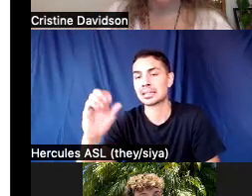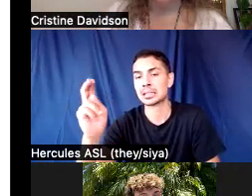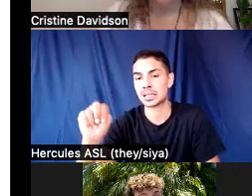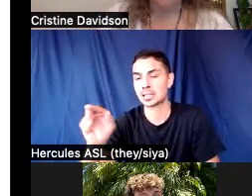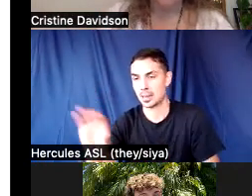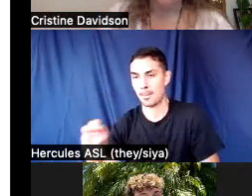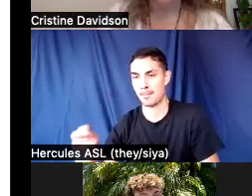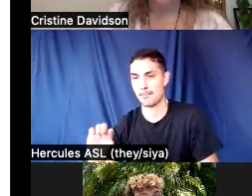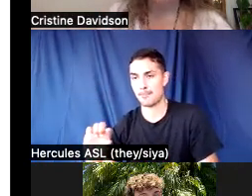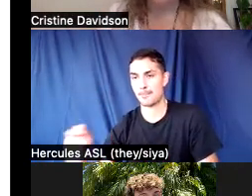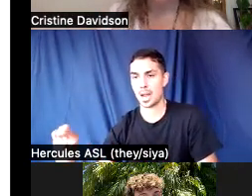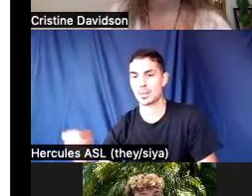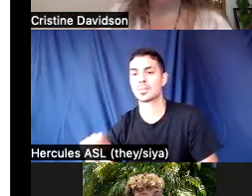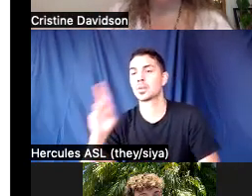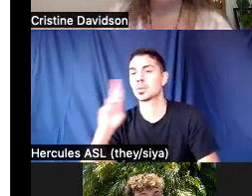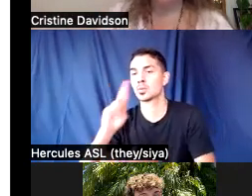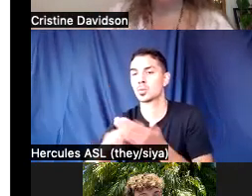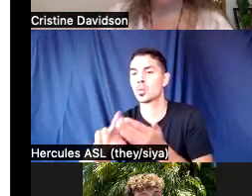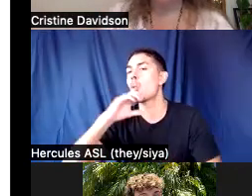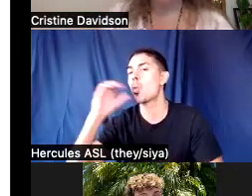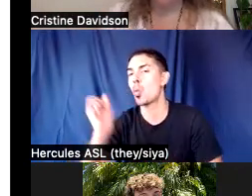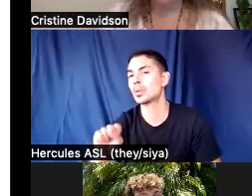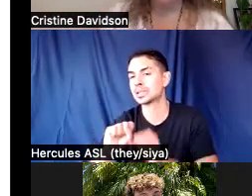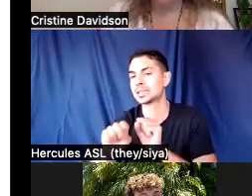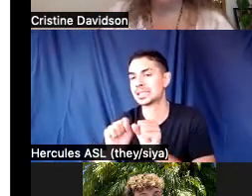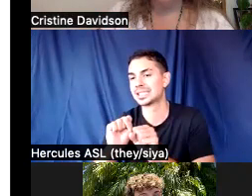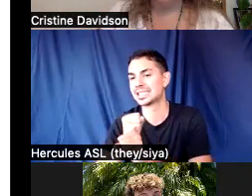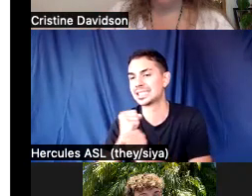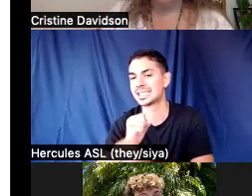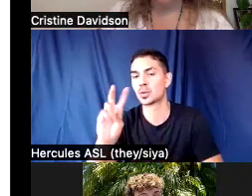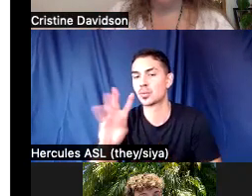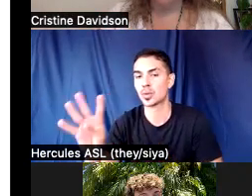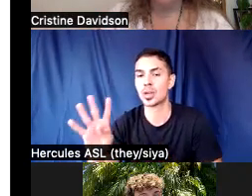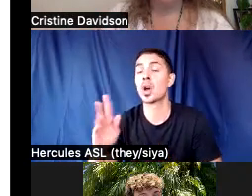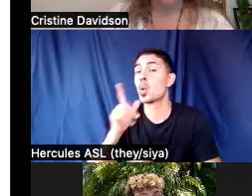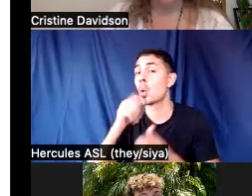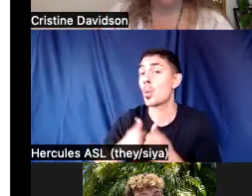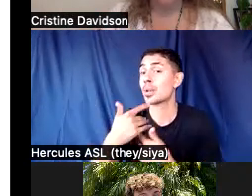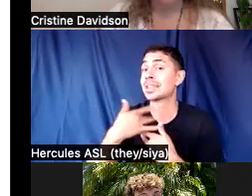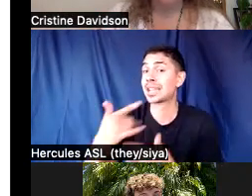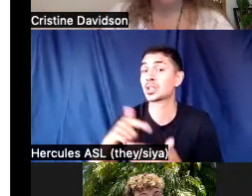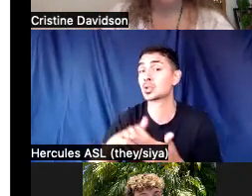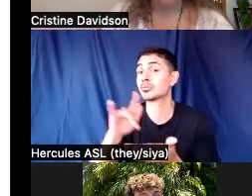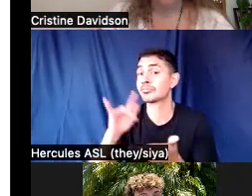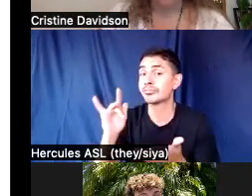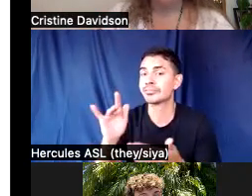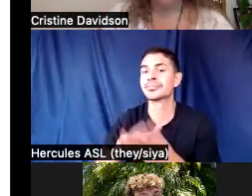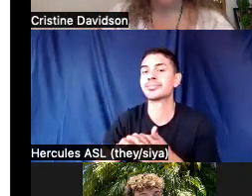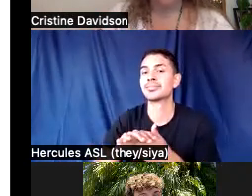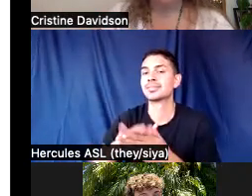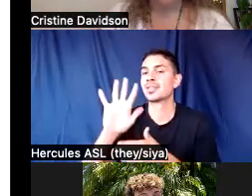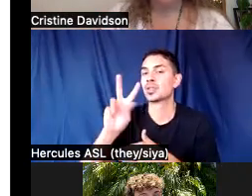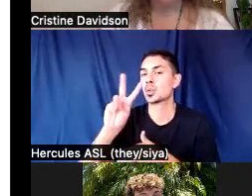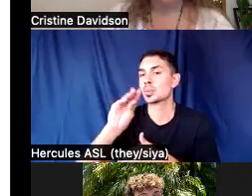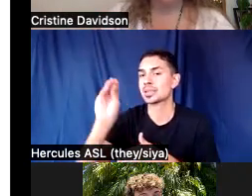but most likely to reoffend would be pedophiles who molest boys. rapists of adult women,